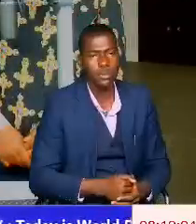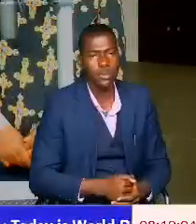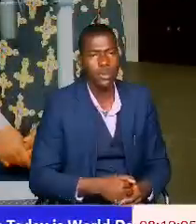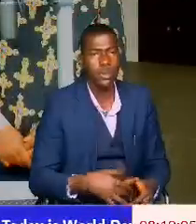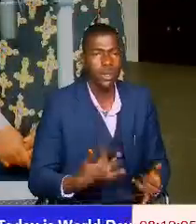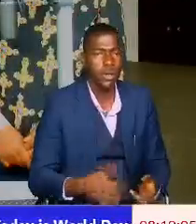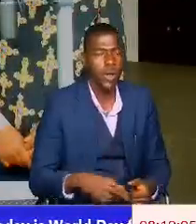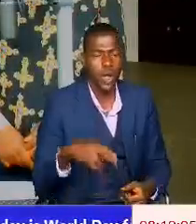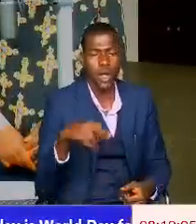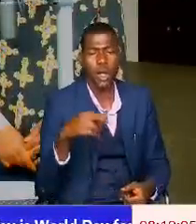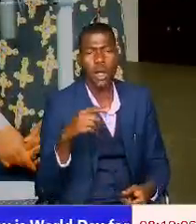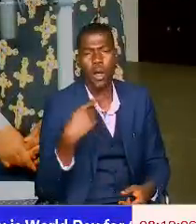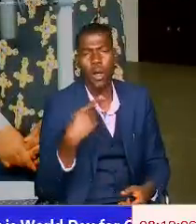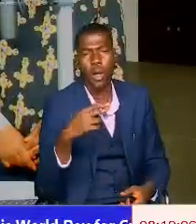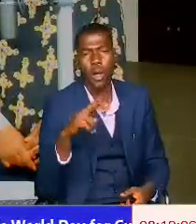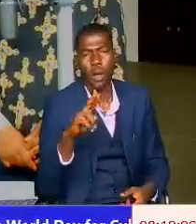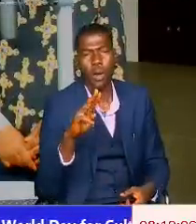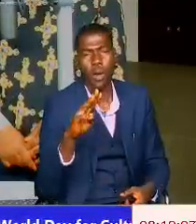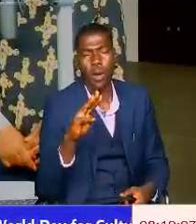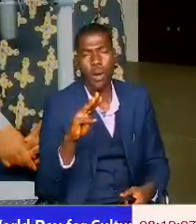Nigeria to